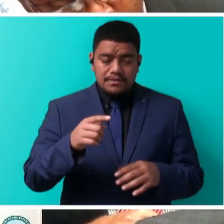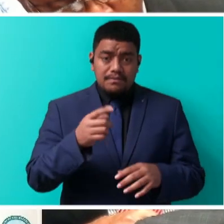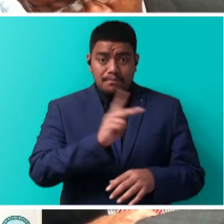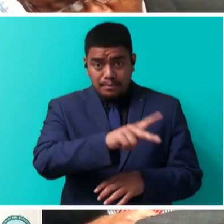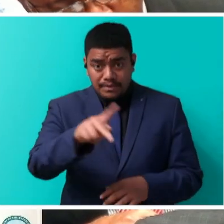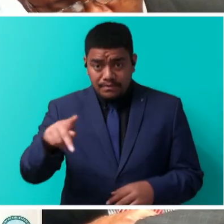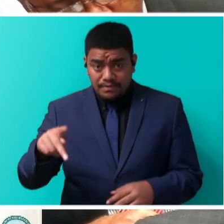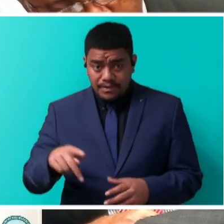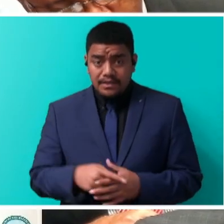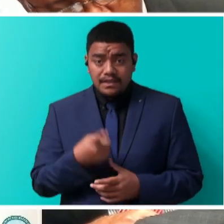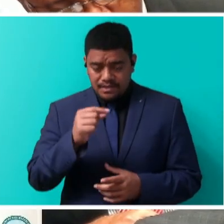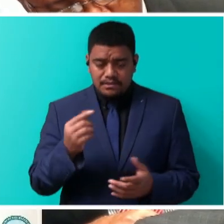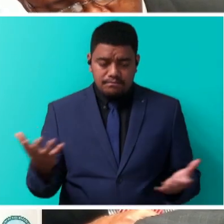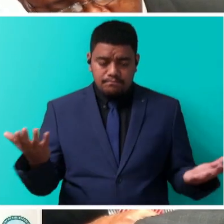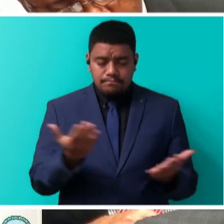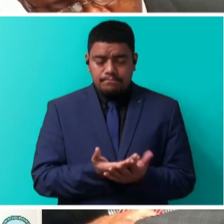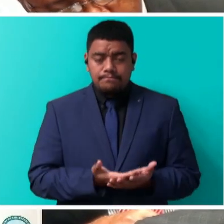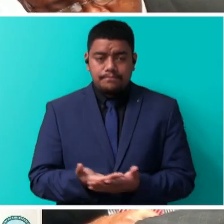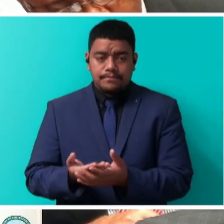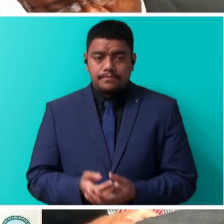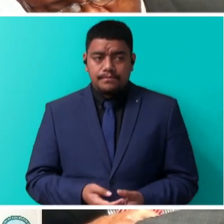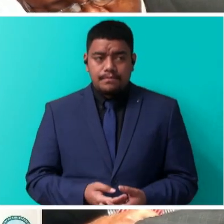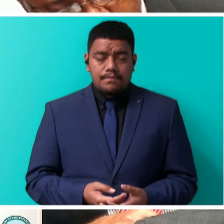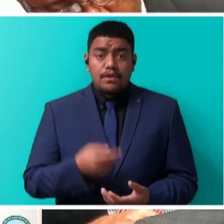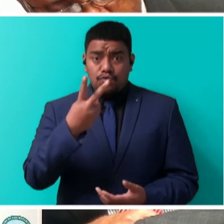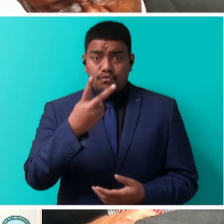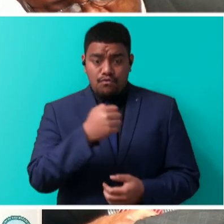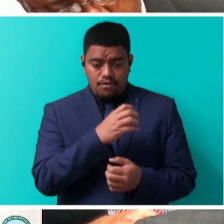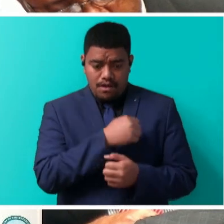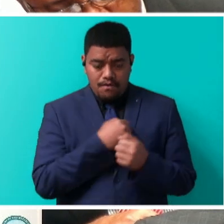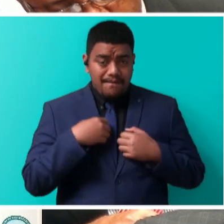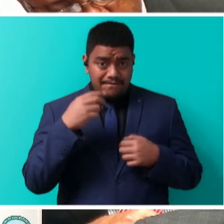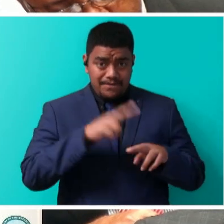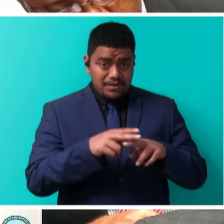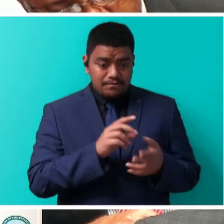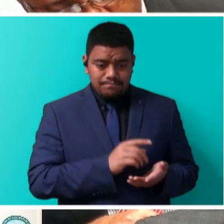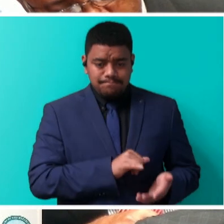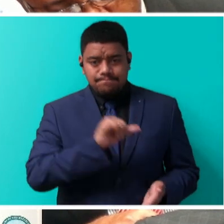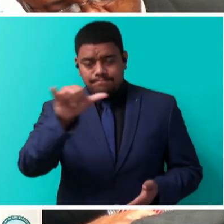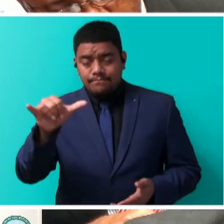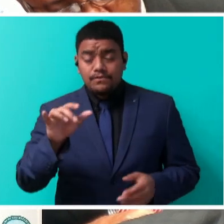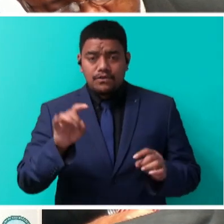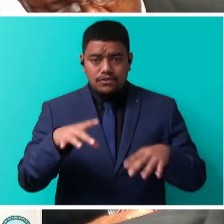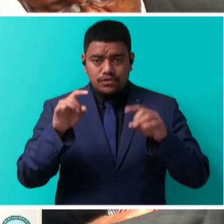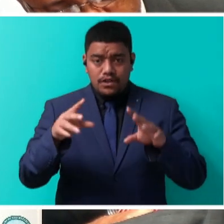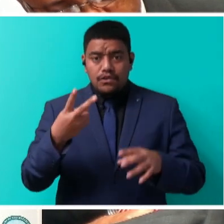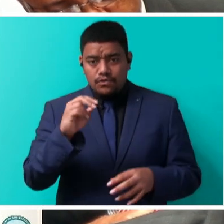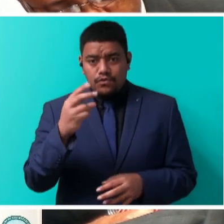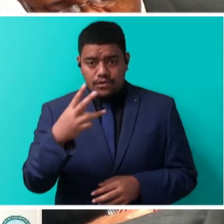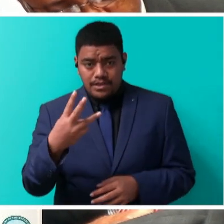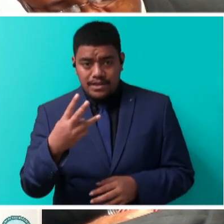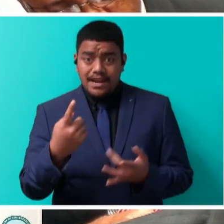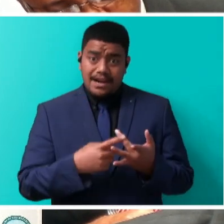in legislative drafting. Two of our drafters attended the CLAC Conference in Australia in 2023, another two